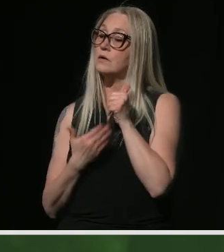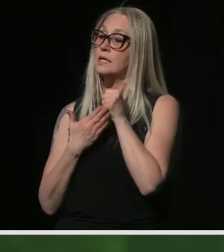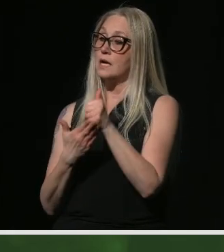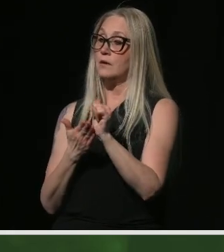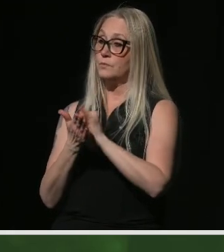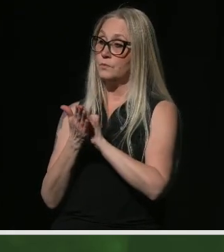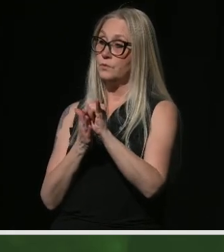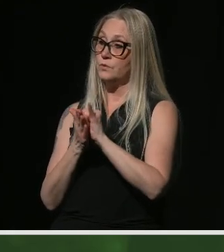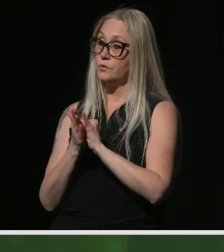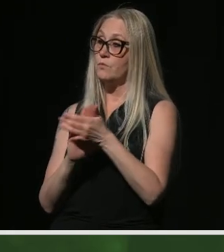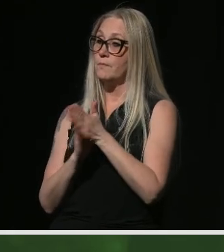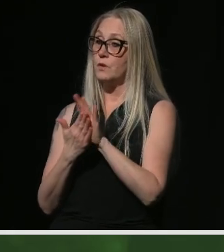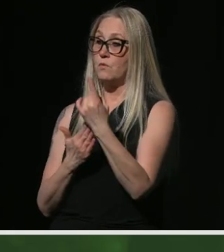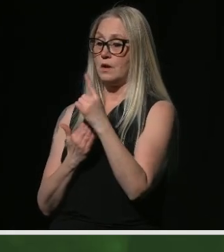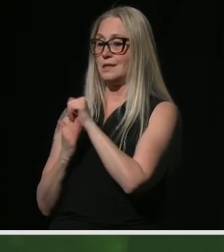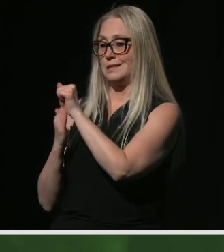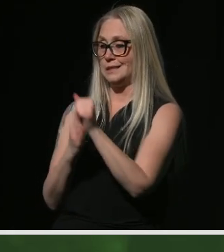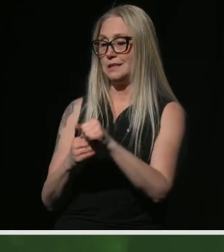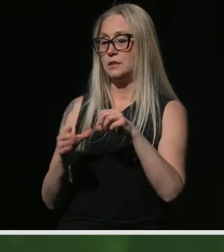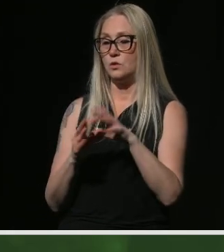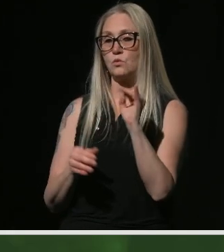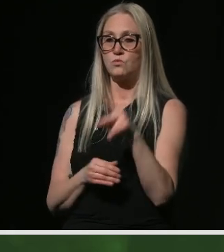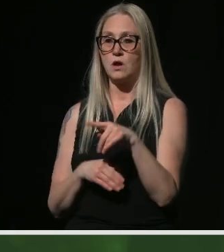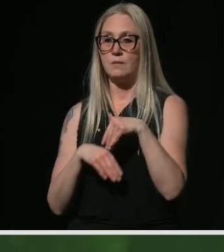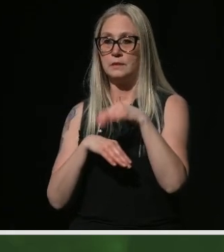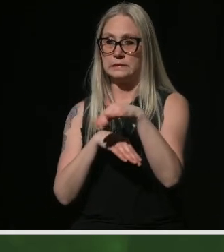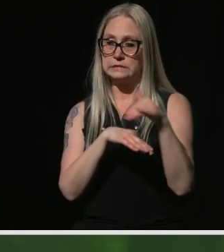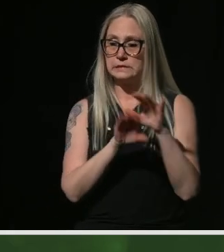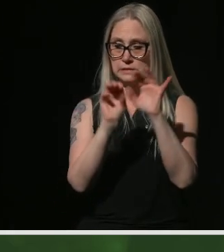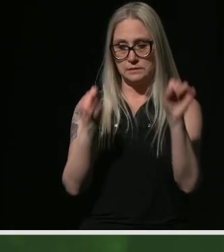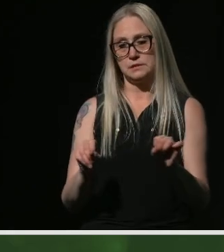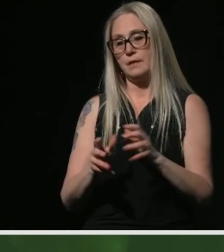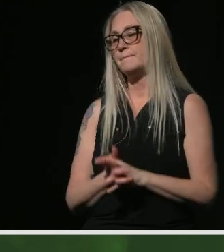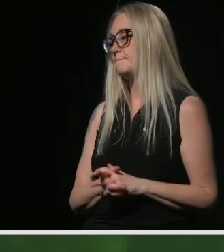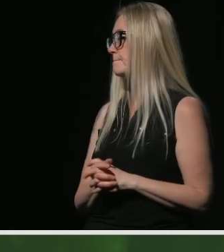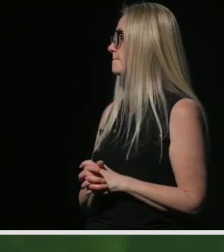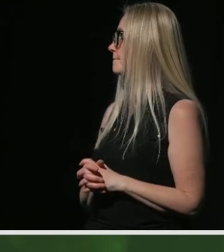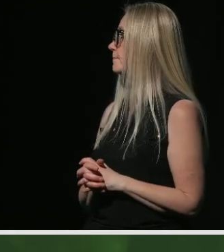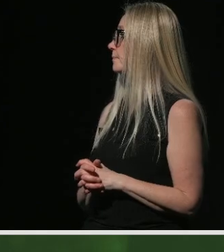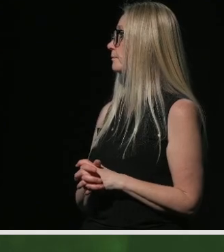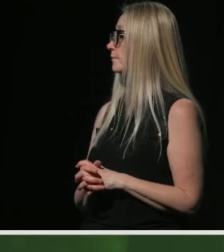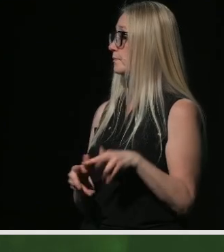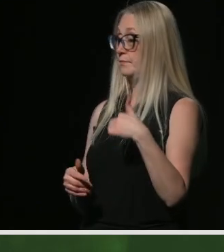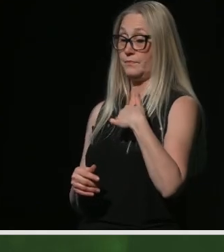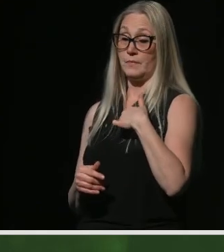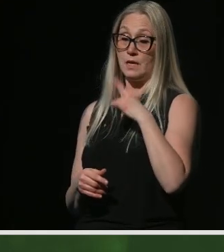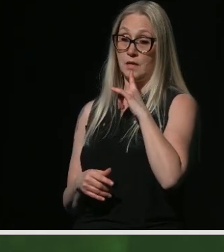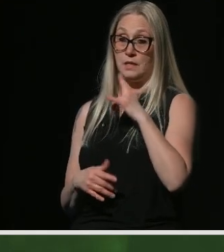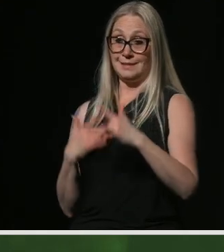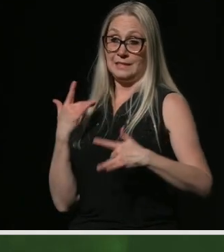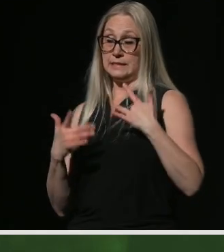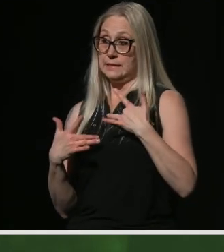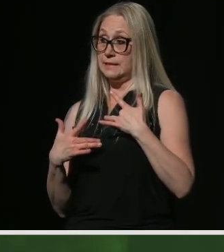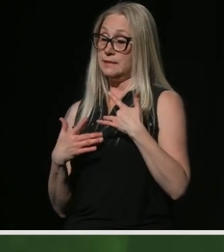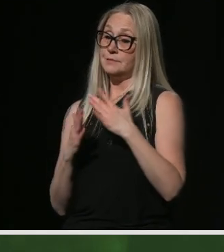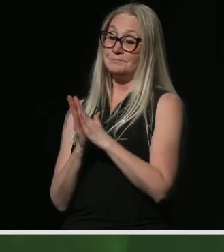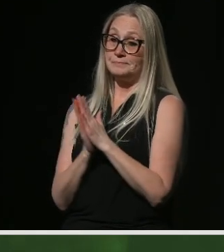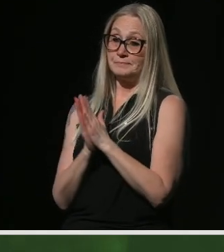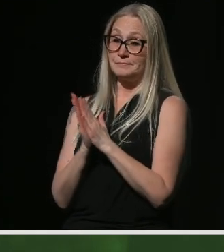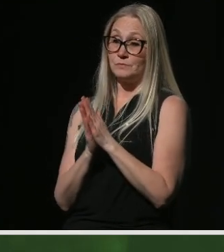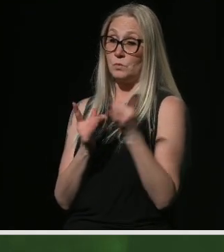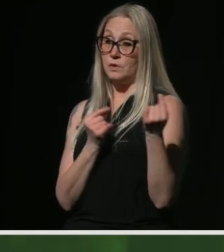in crop delivery systems. I I'm so happy and so excited about what we've been doing the last